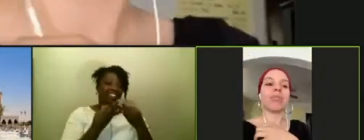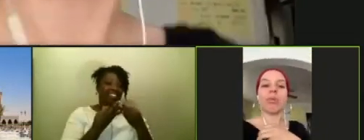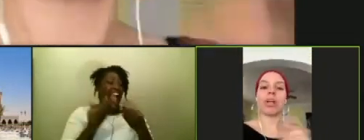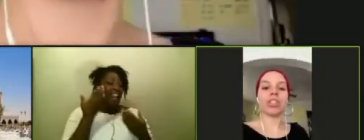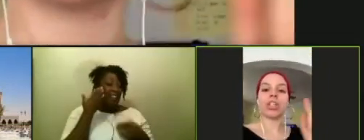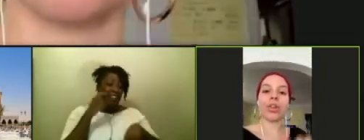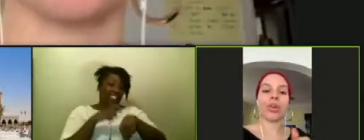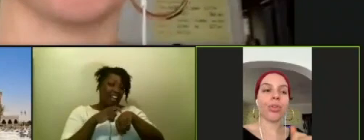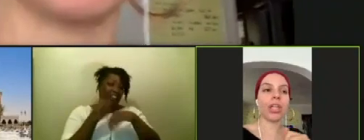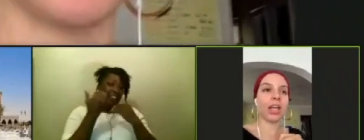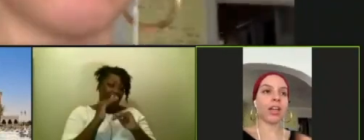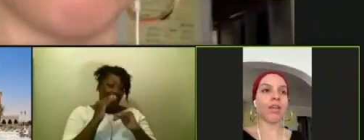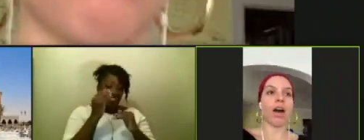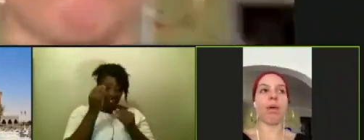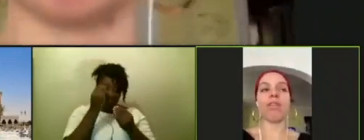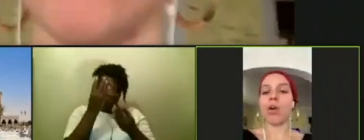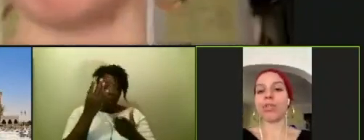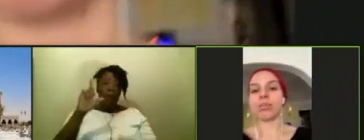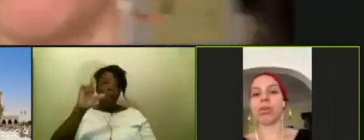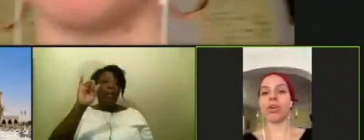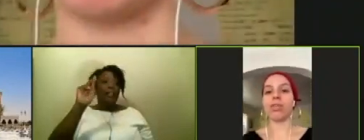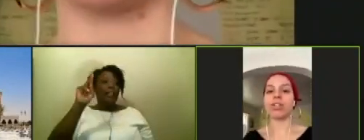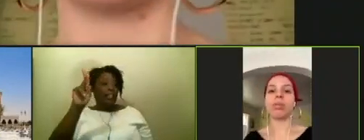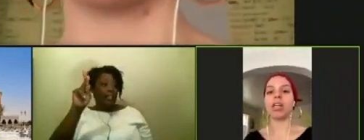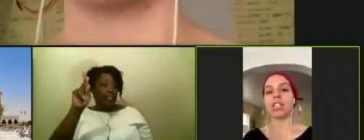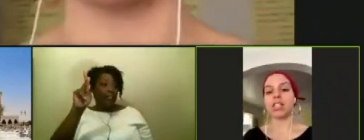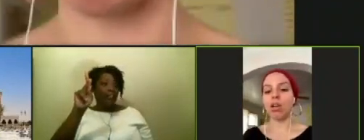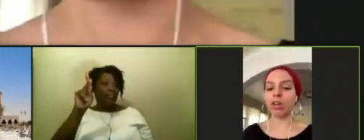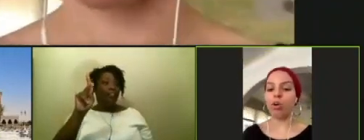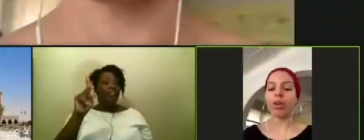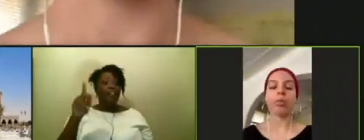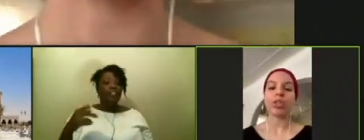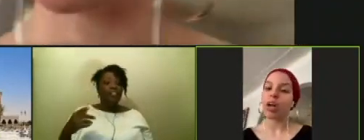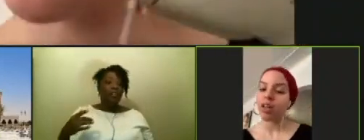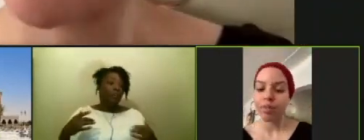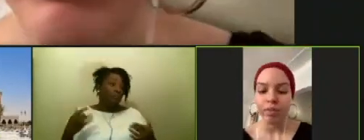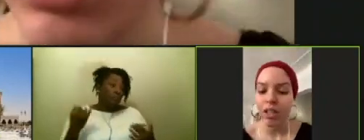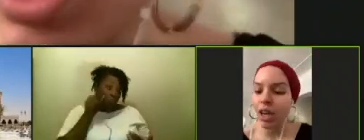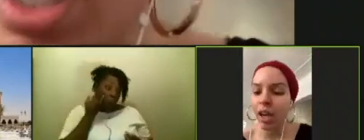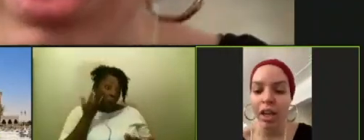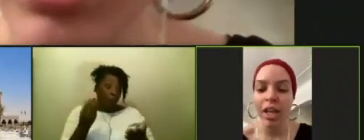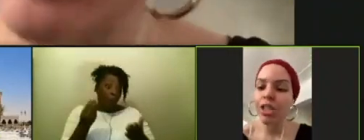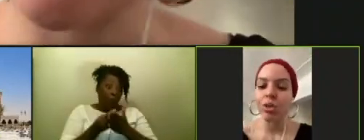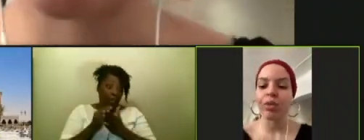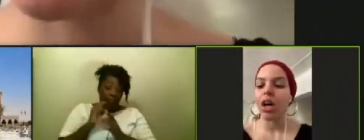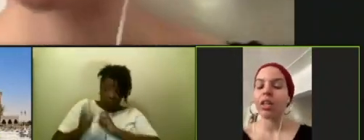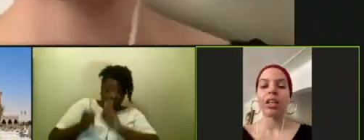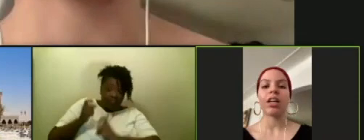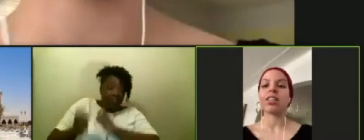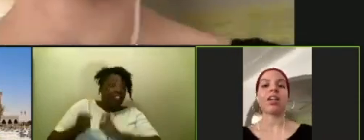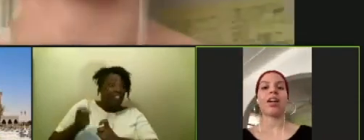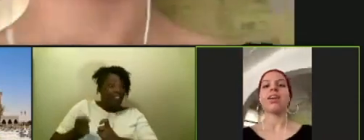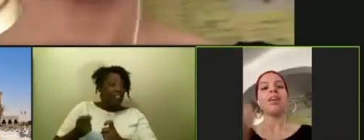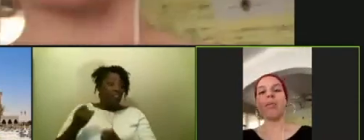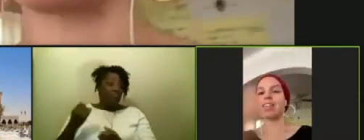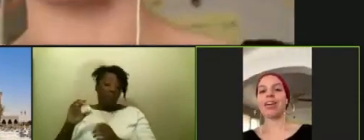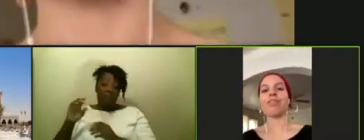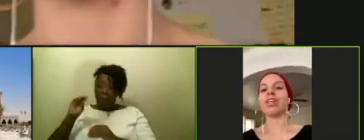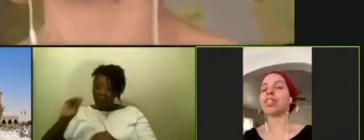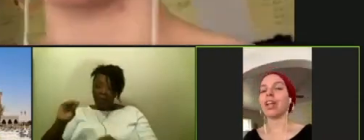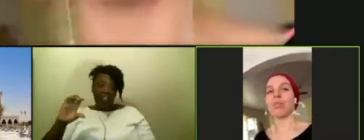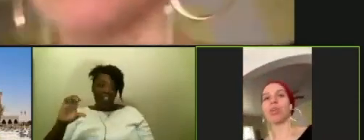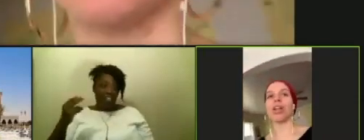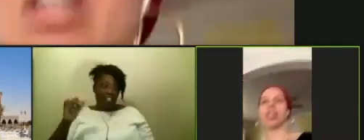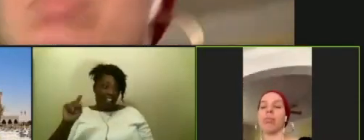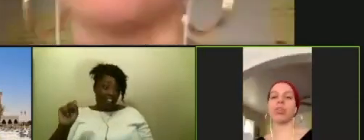on time, so I'm actually just gonna throw the link of our Facebook fundraiser because it's still ongoing. We're trying to hit 50K. So if y'all can get us there past that